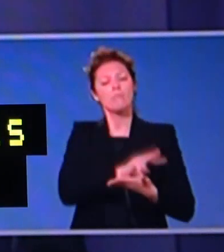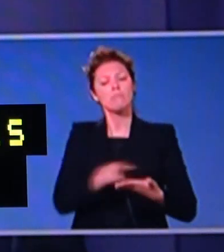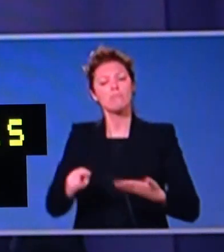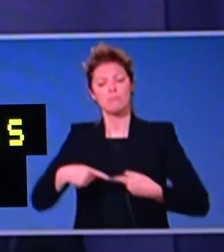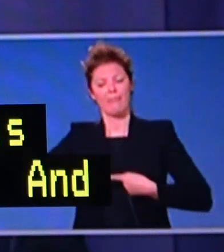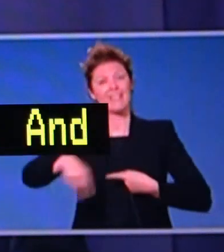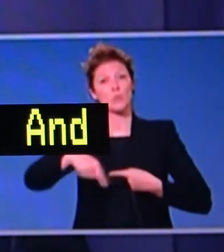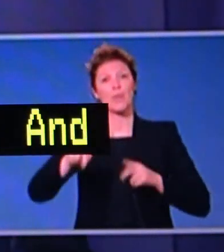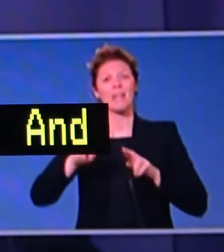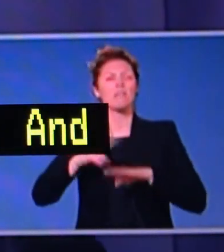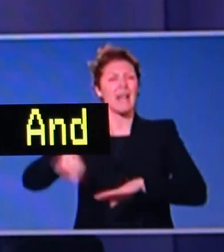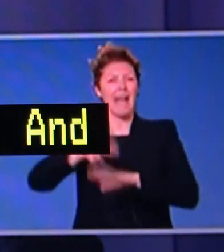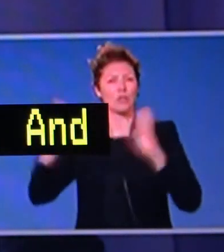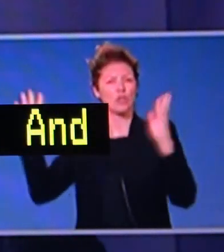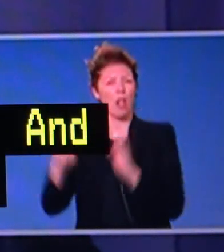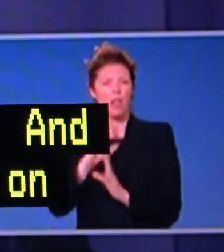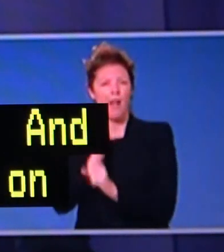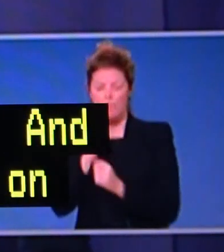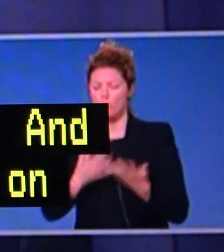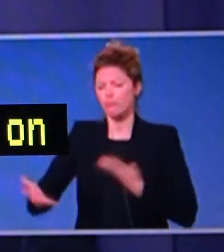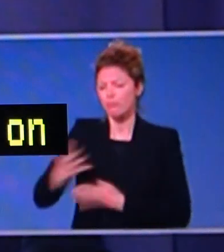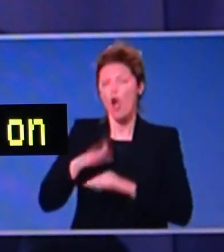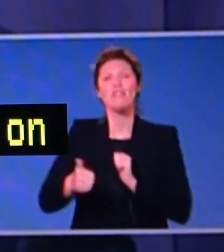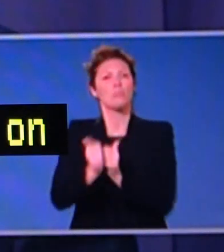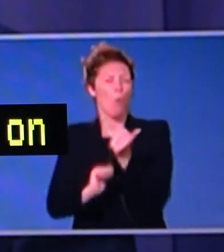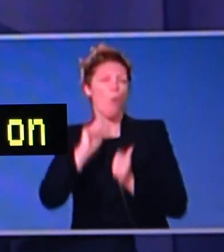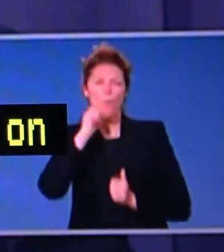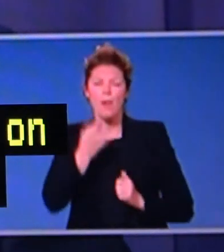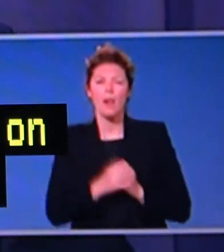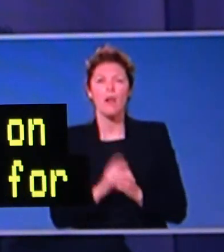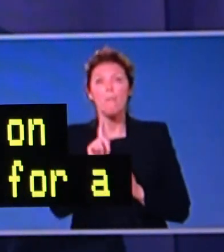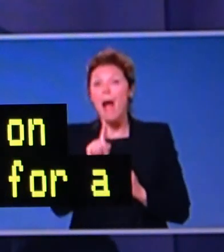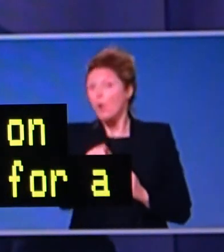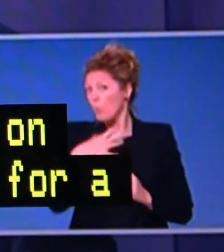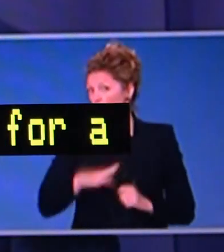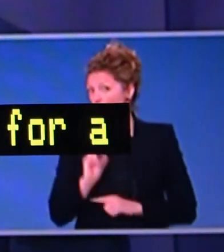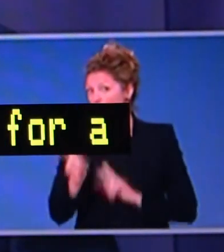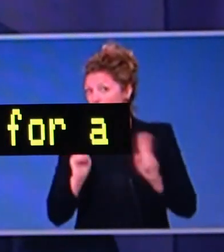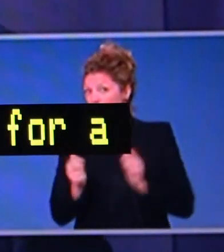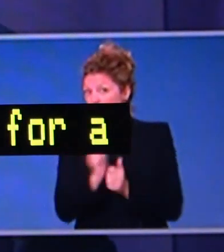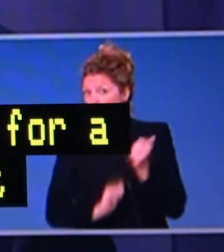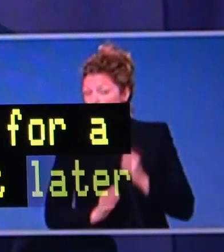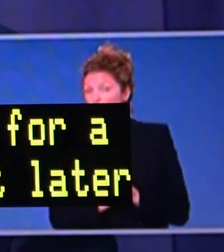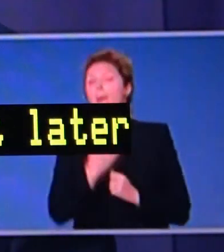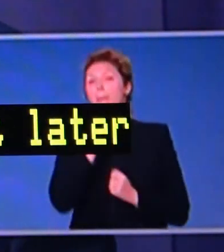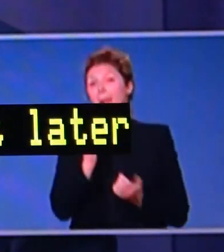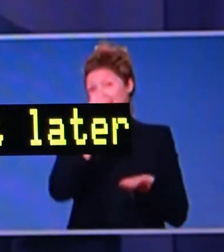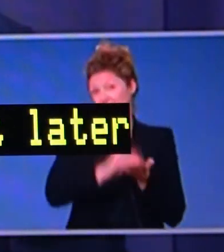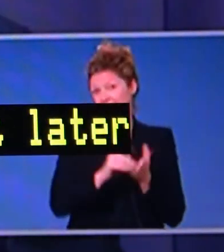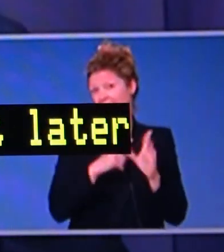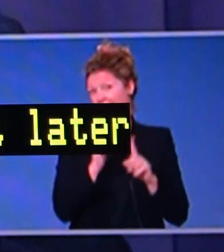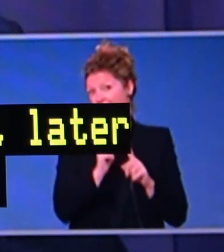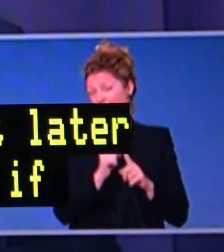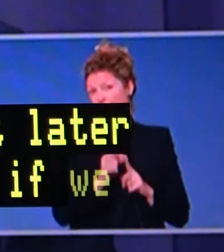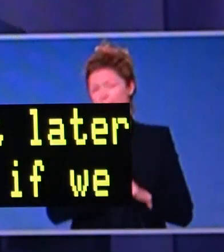later this week. But I stress again, if we want to get back to sport, then we need to download the app. It's